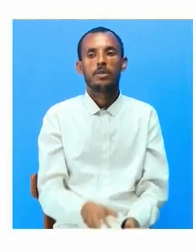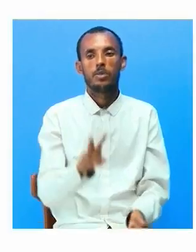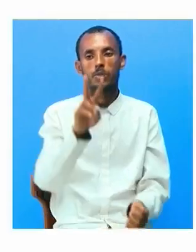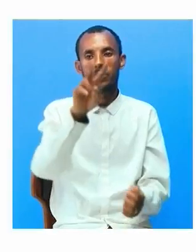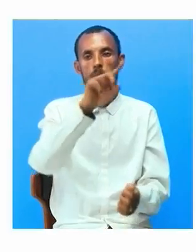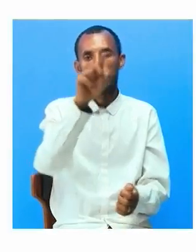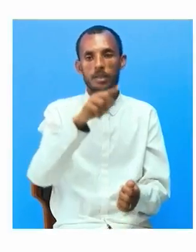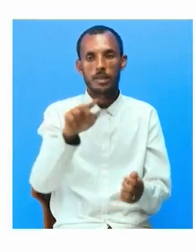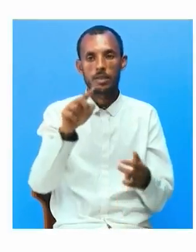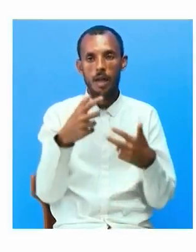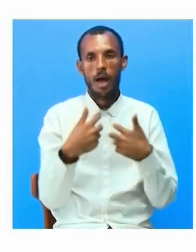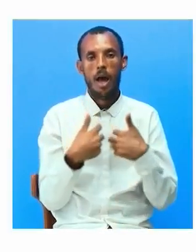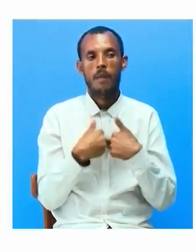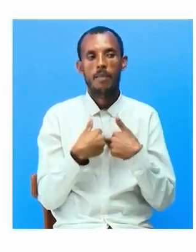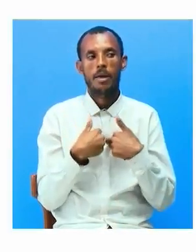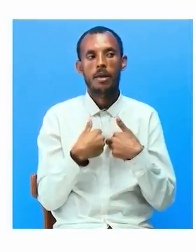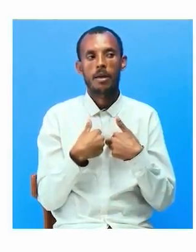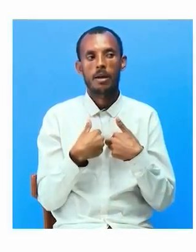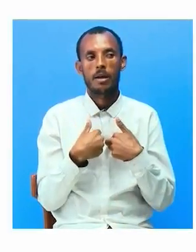having